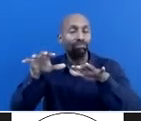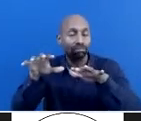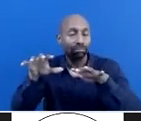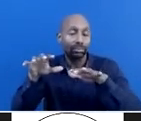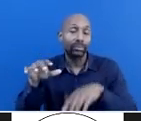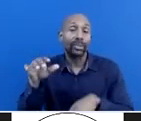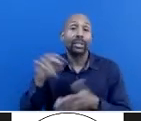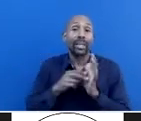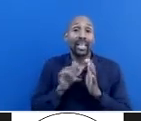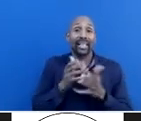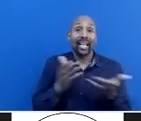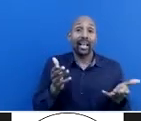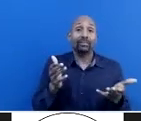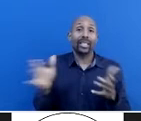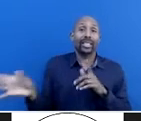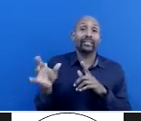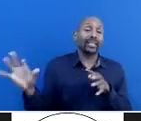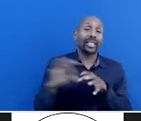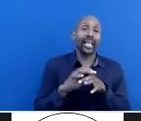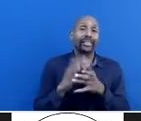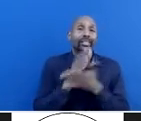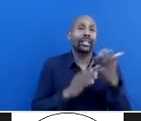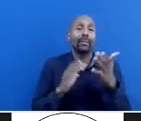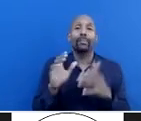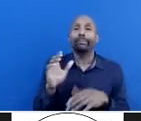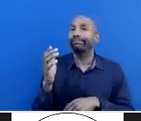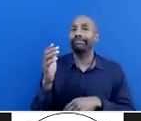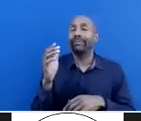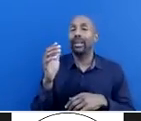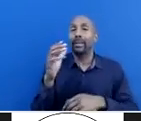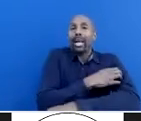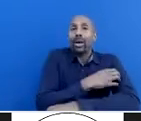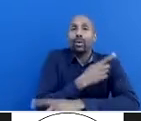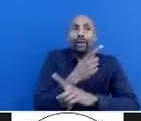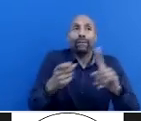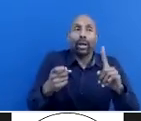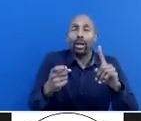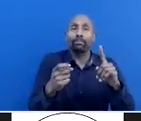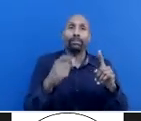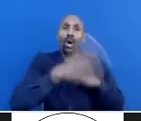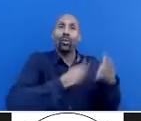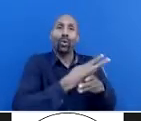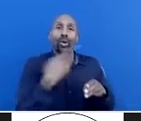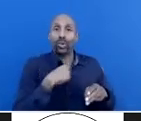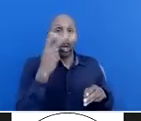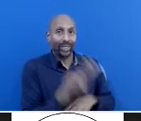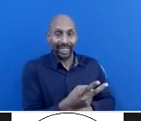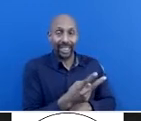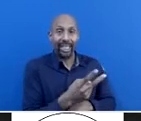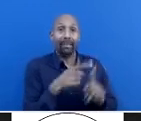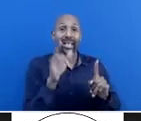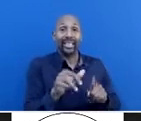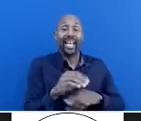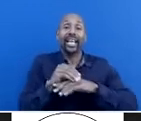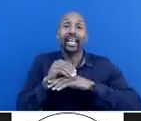the unseen world in order to produce a result in the seen world, this runs through all African and Black